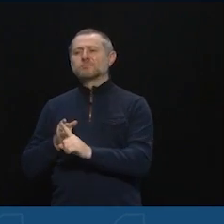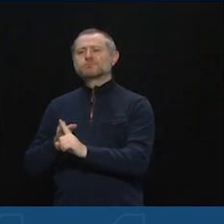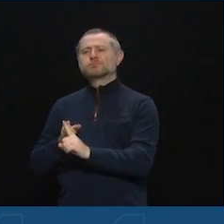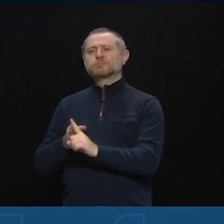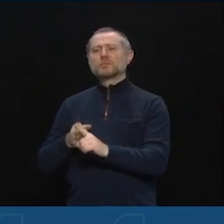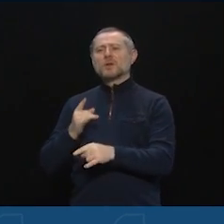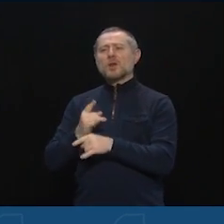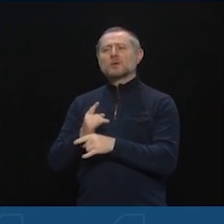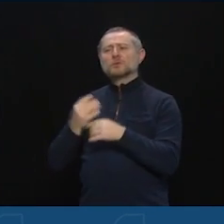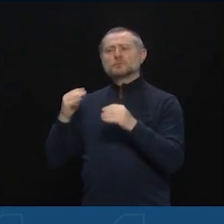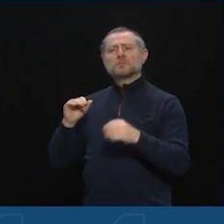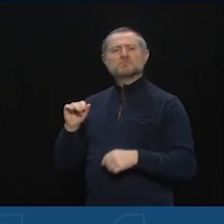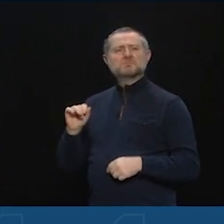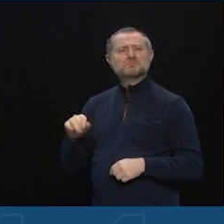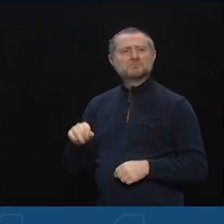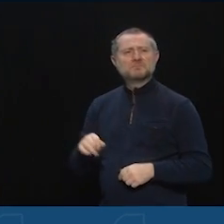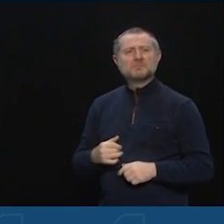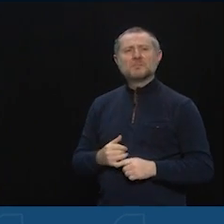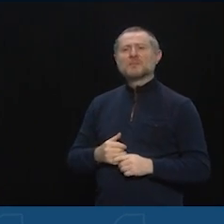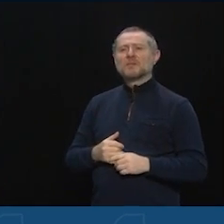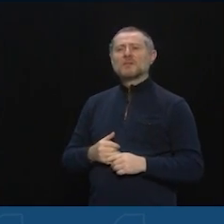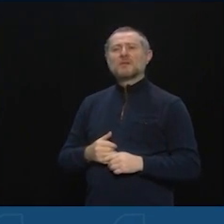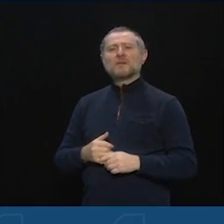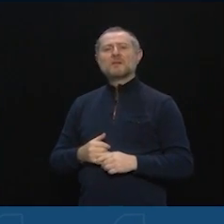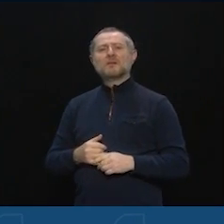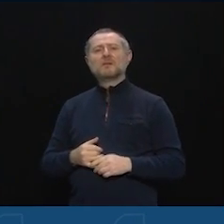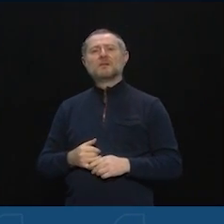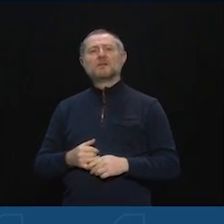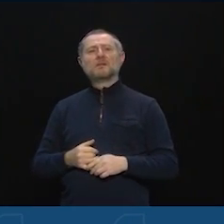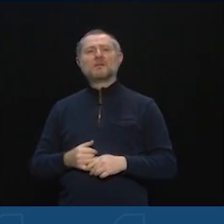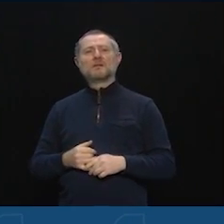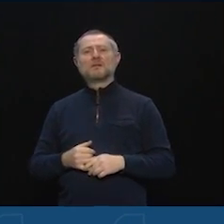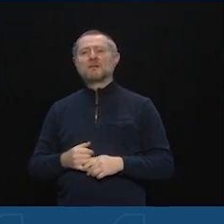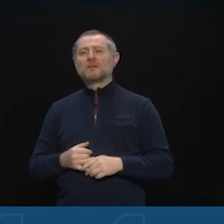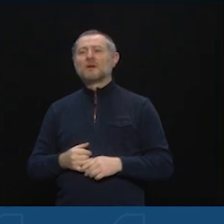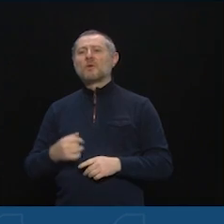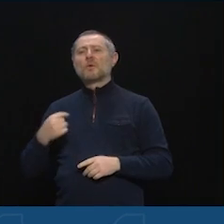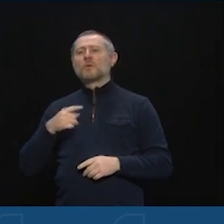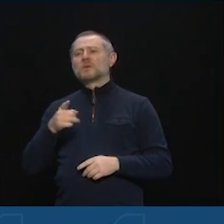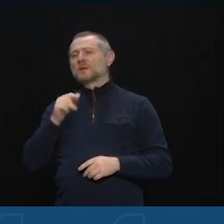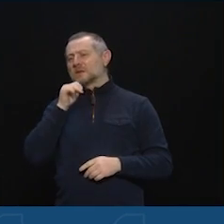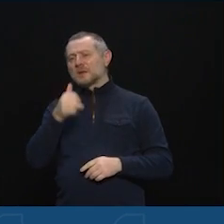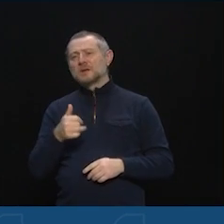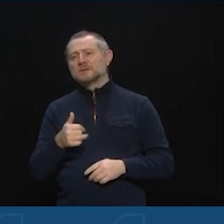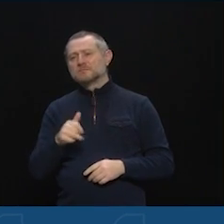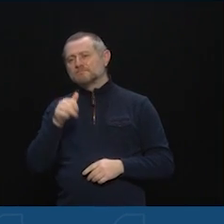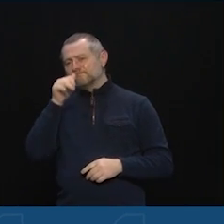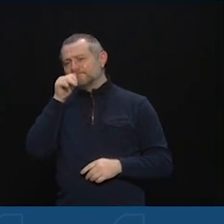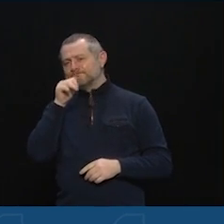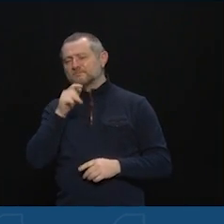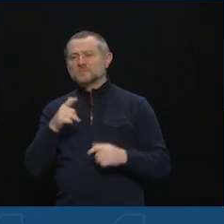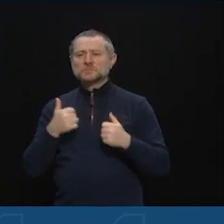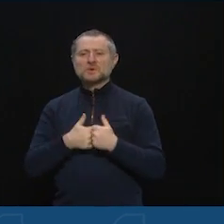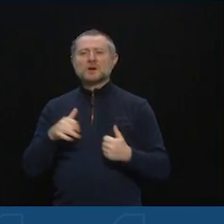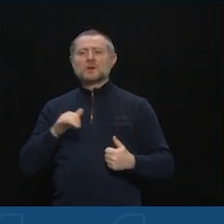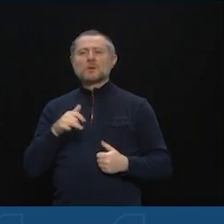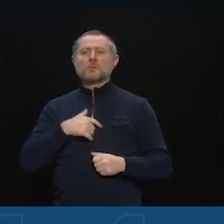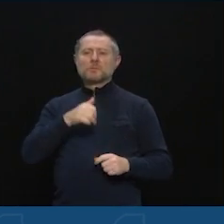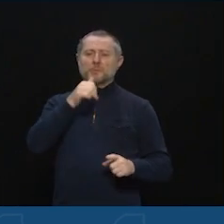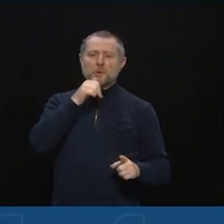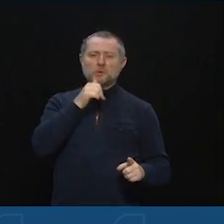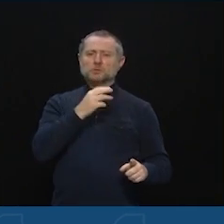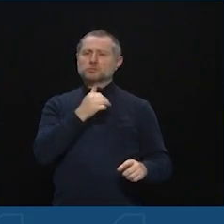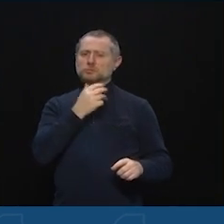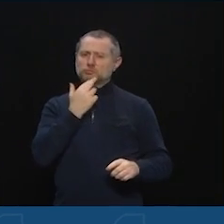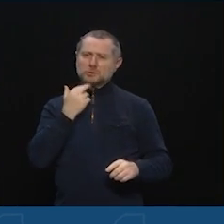have fared not much better and really have not experienced the same challenges that the bar and restaurant industry has faced during the pandemic. So it's not an